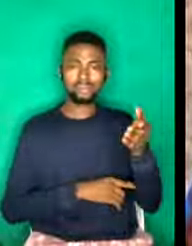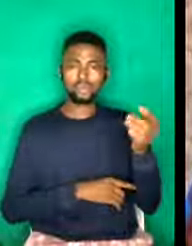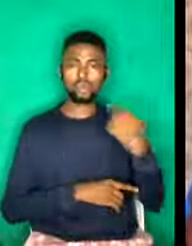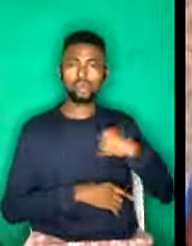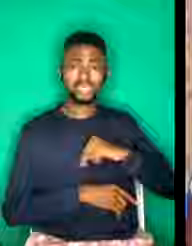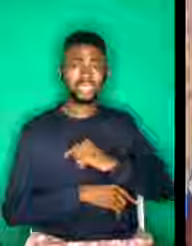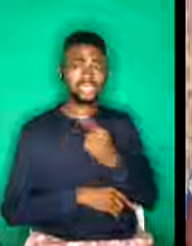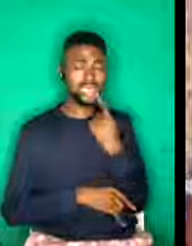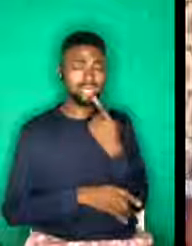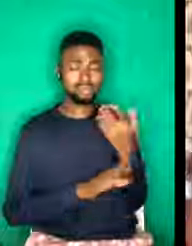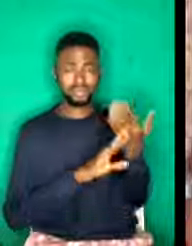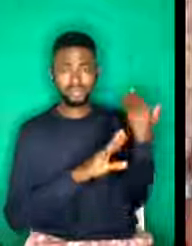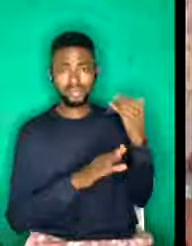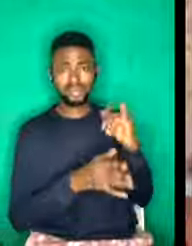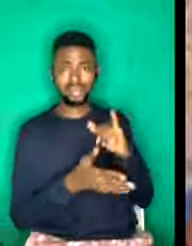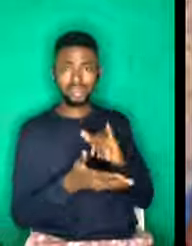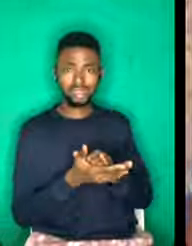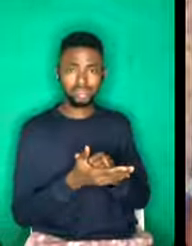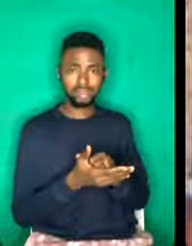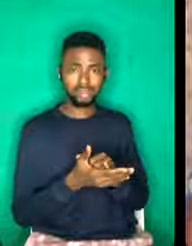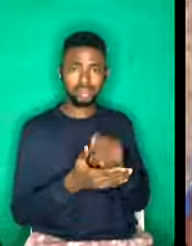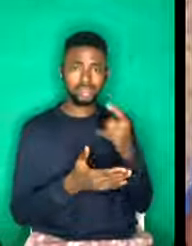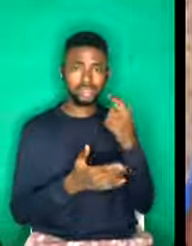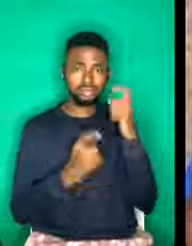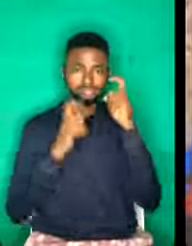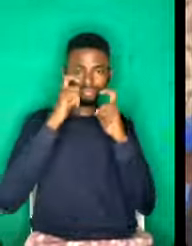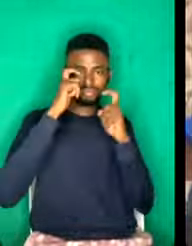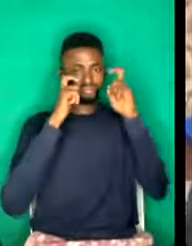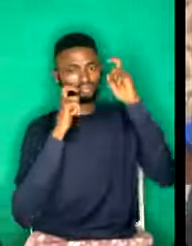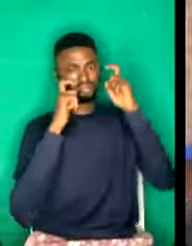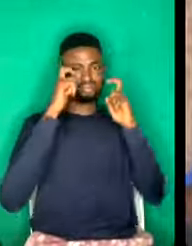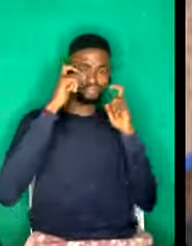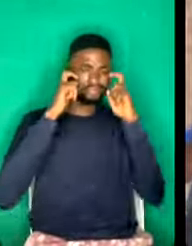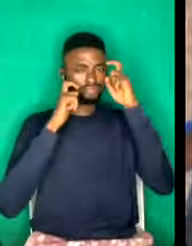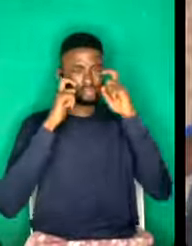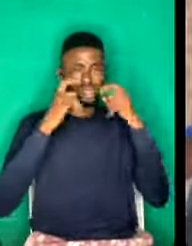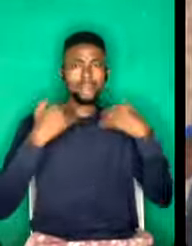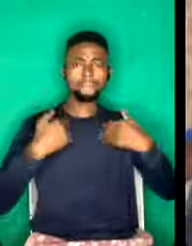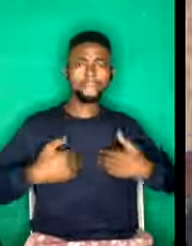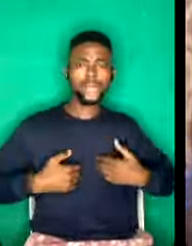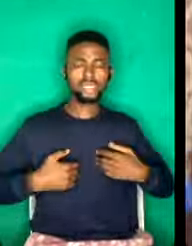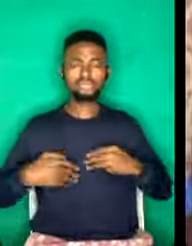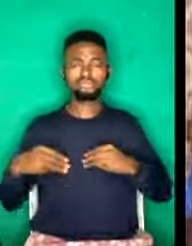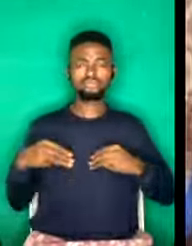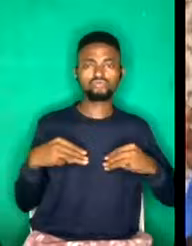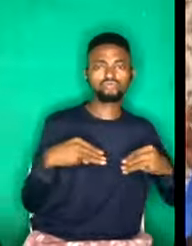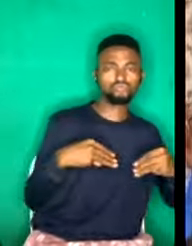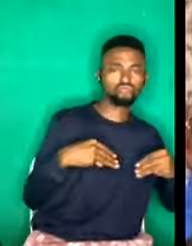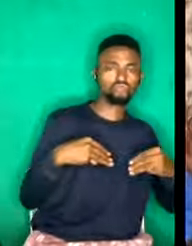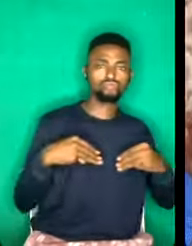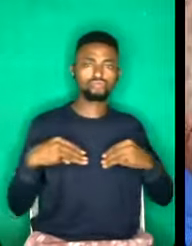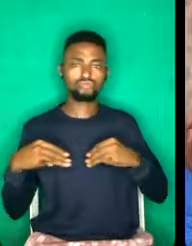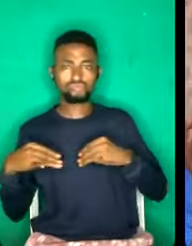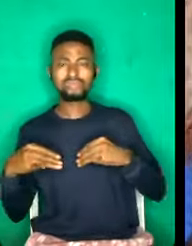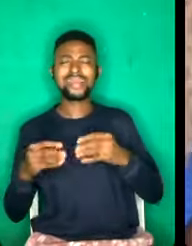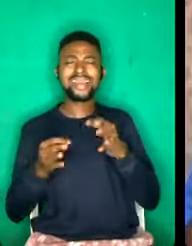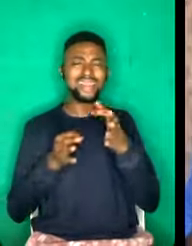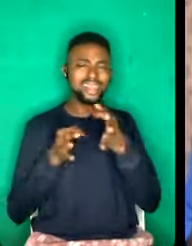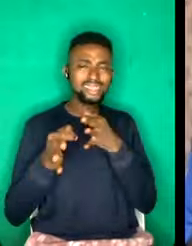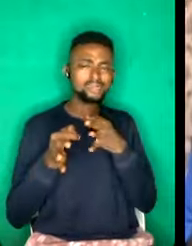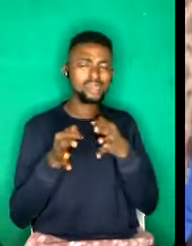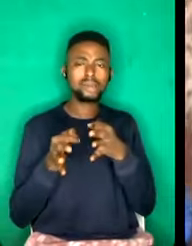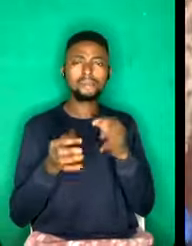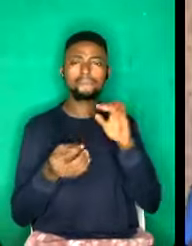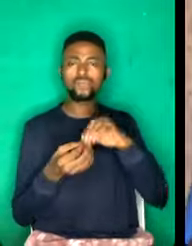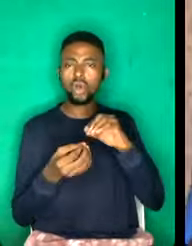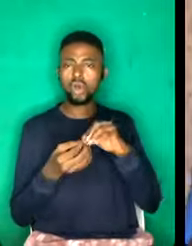expression, the facial expression, the body move, the way you tilt your body to a side, it tells more story than just